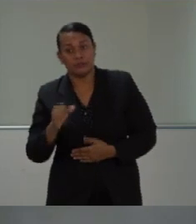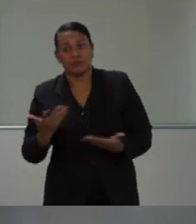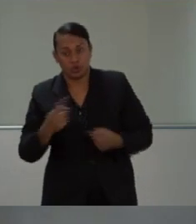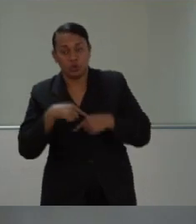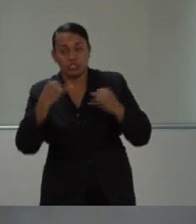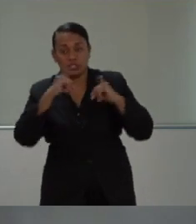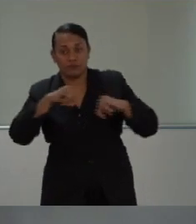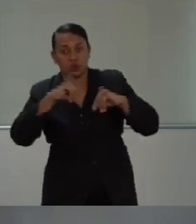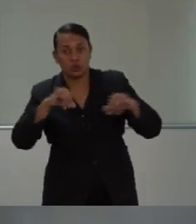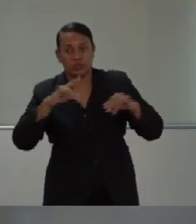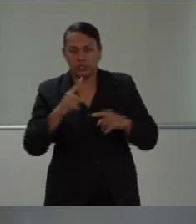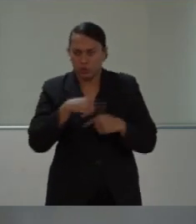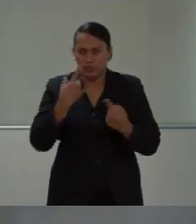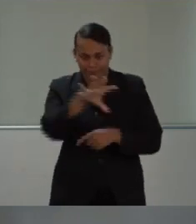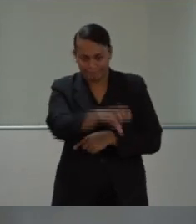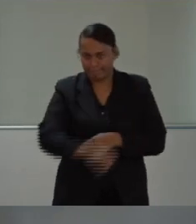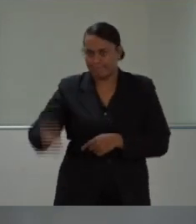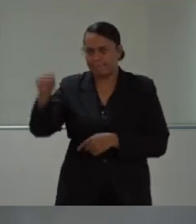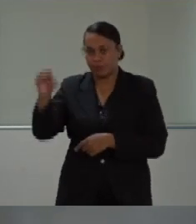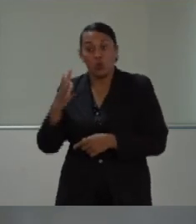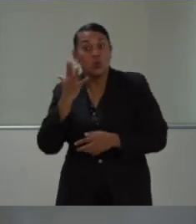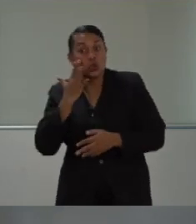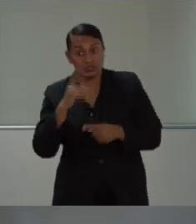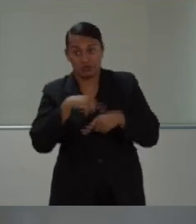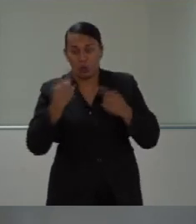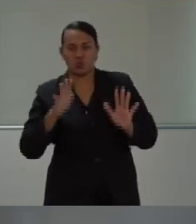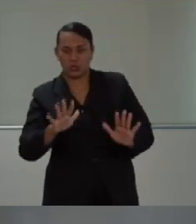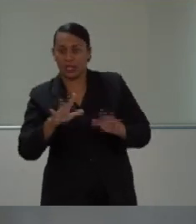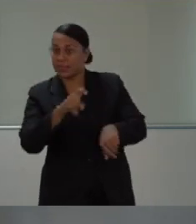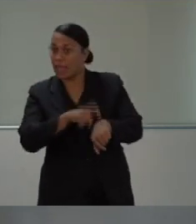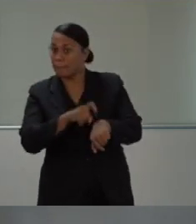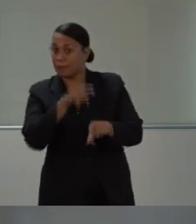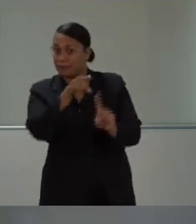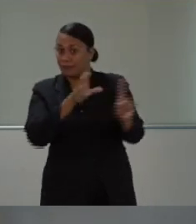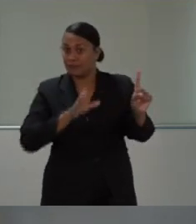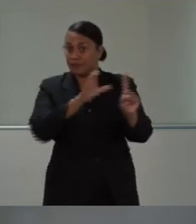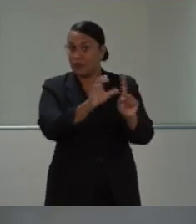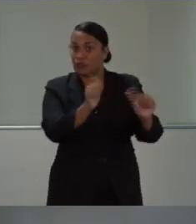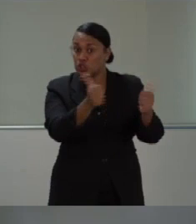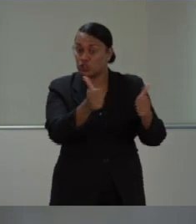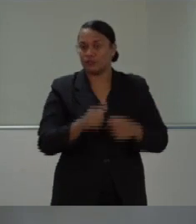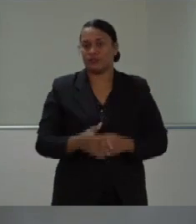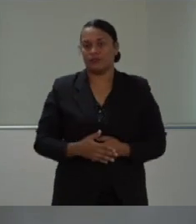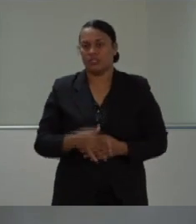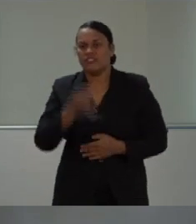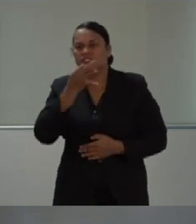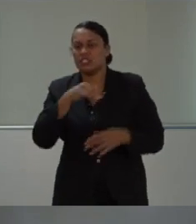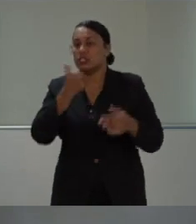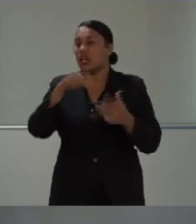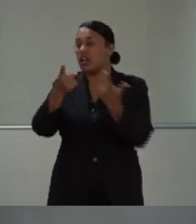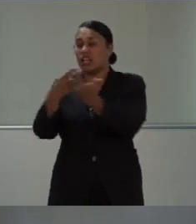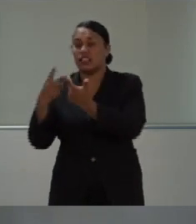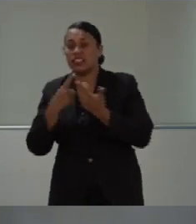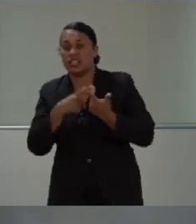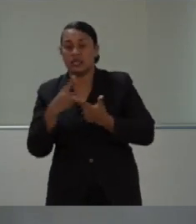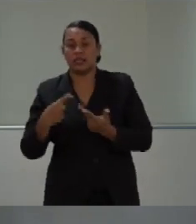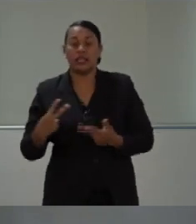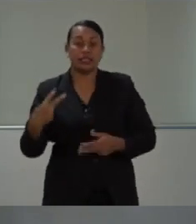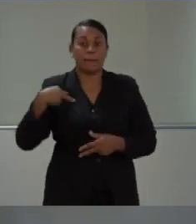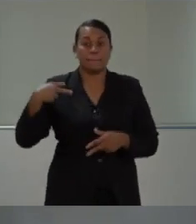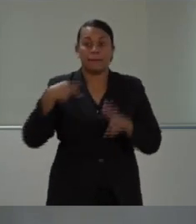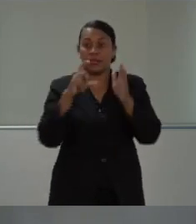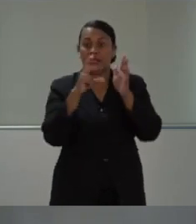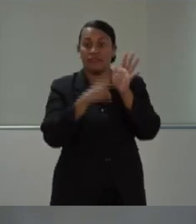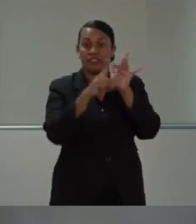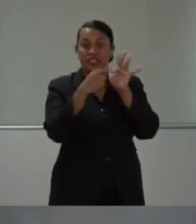We're looking forward to that time when it's completed, and for few of the victims as well that haven't